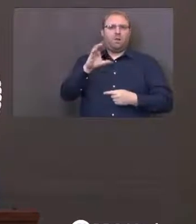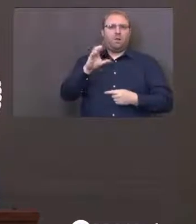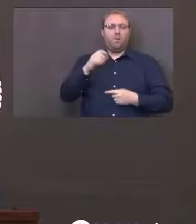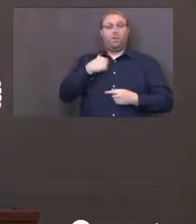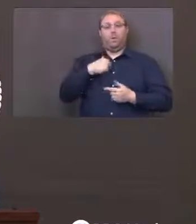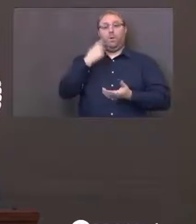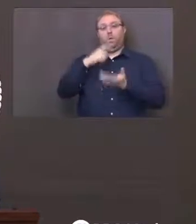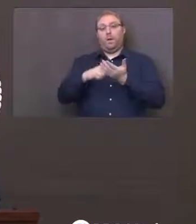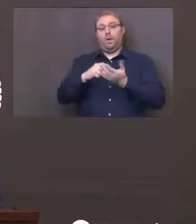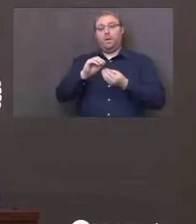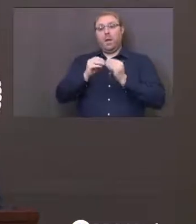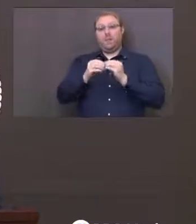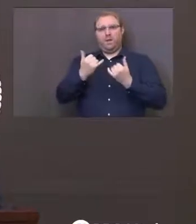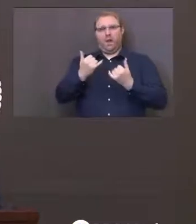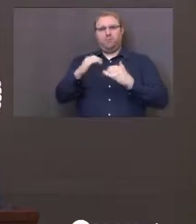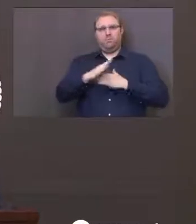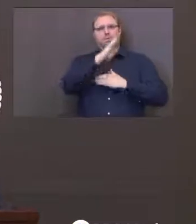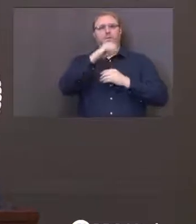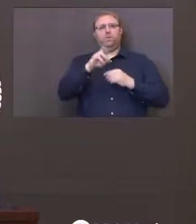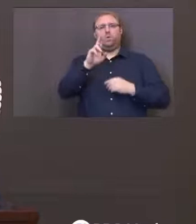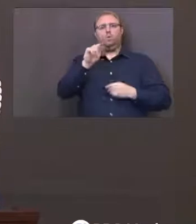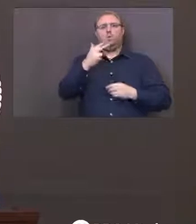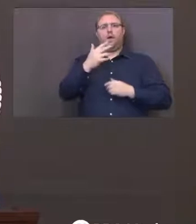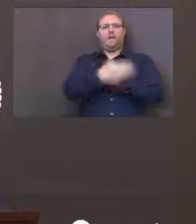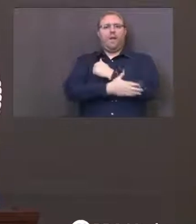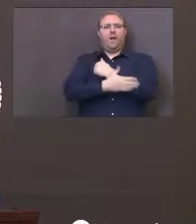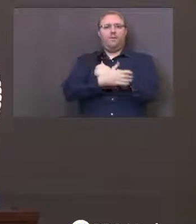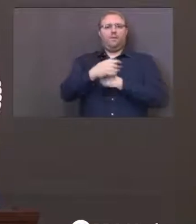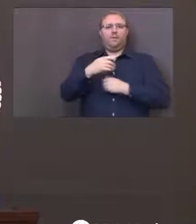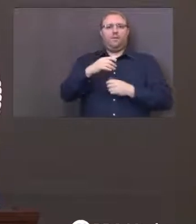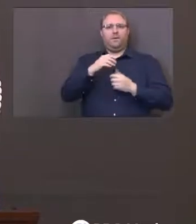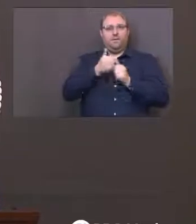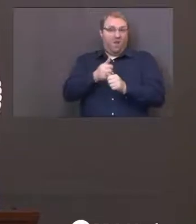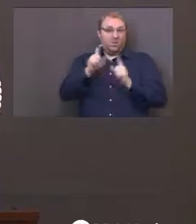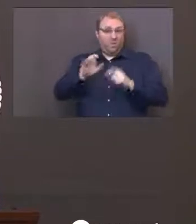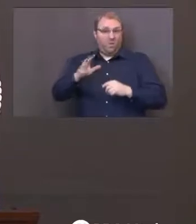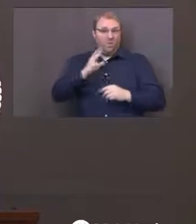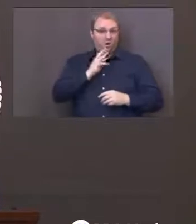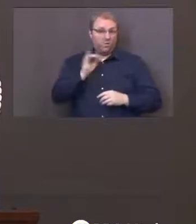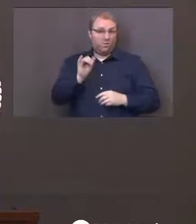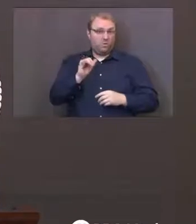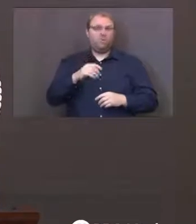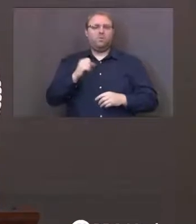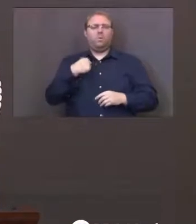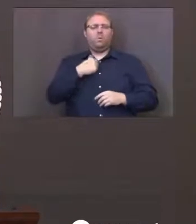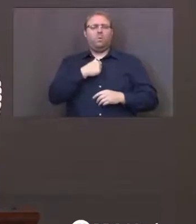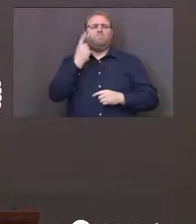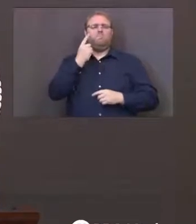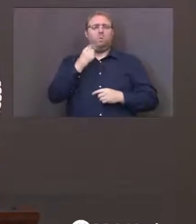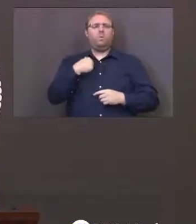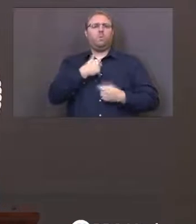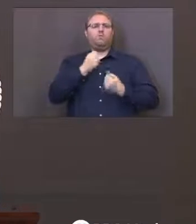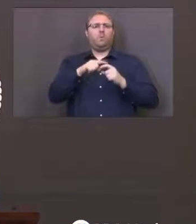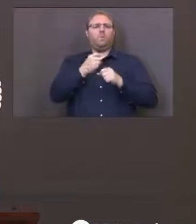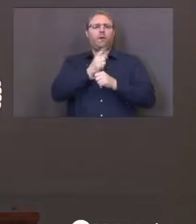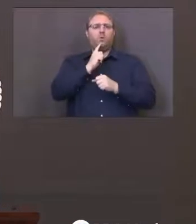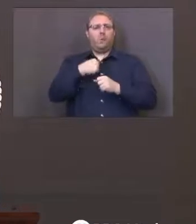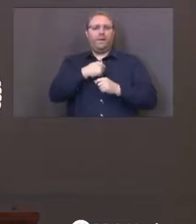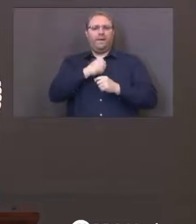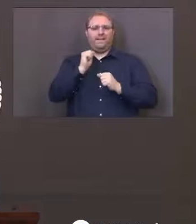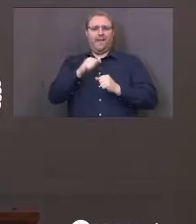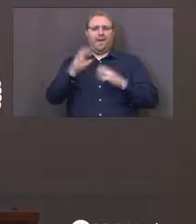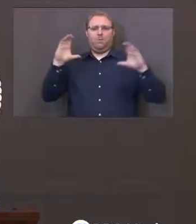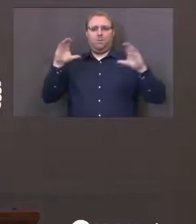is high numbers in Utah County right now on the wastewater side as well. And so what we're also trying to do is get more localized in